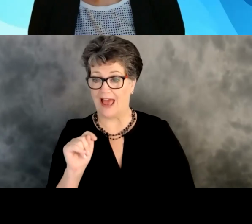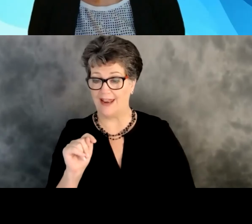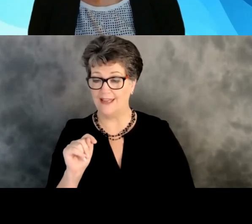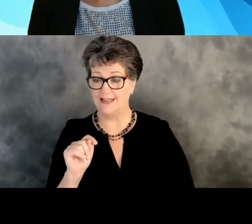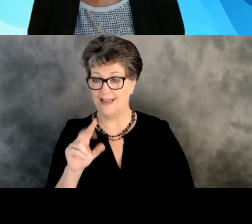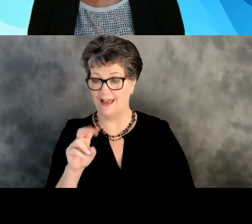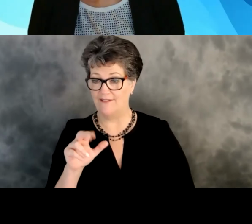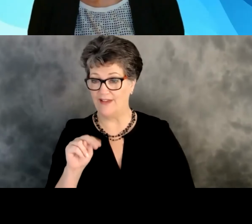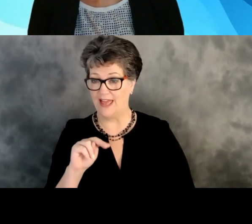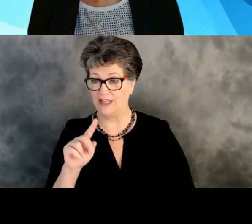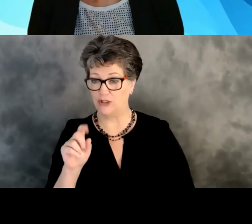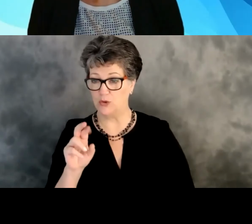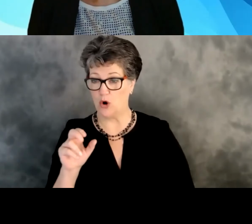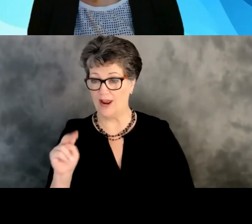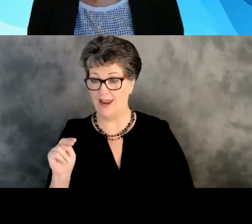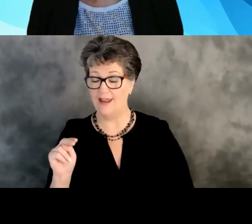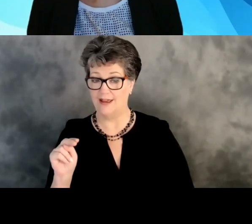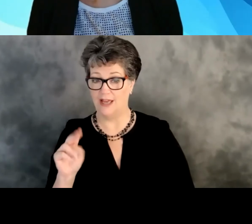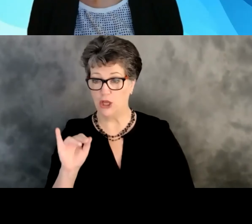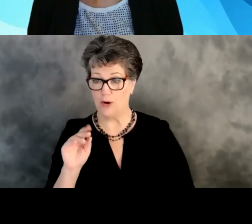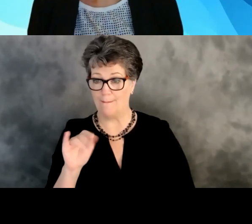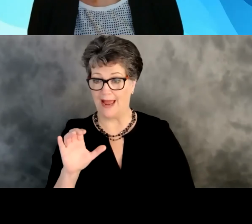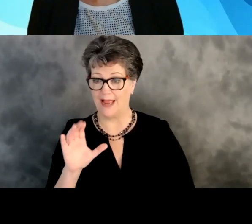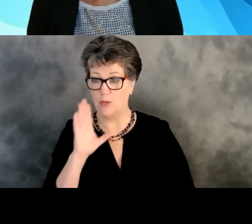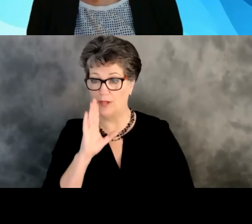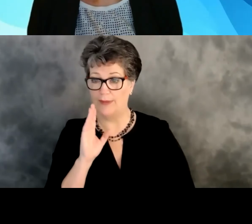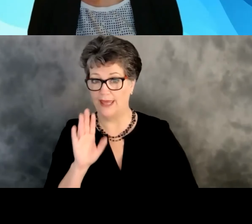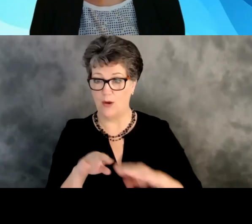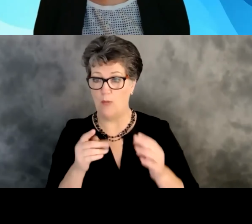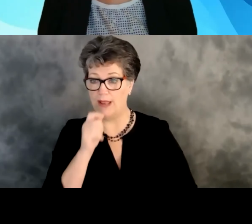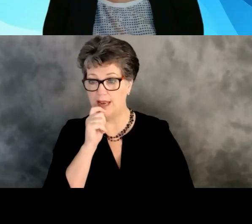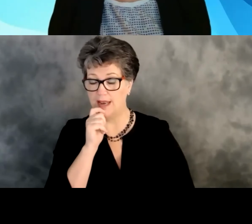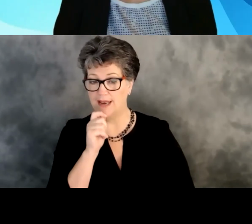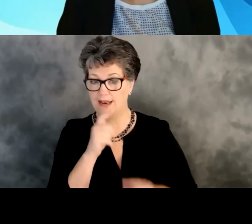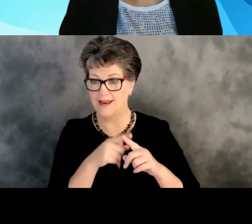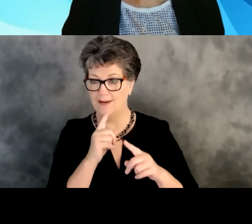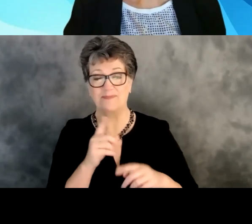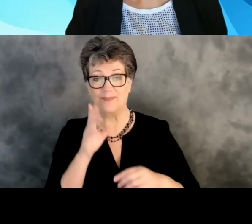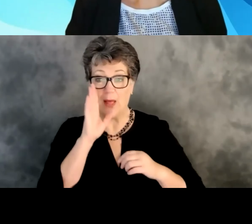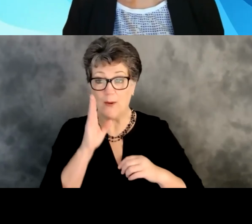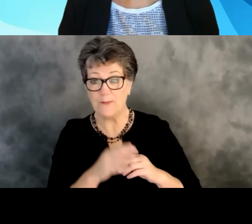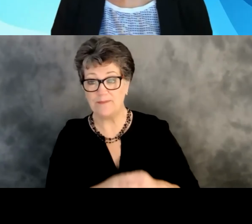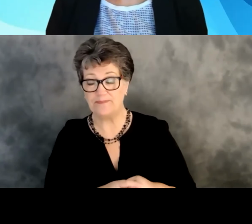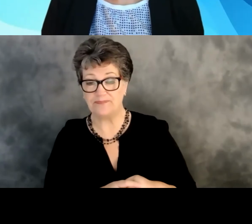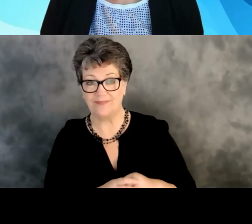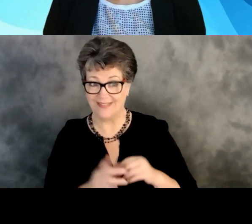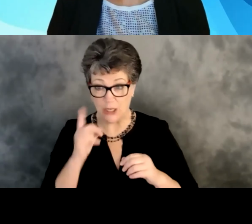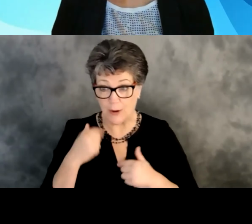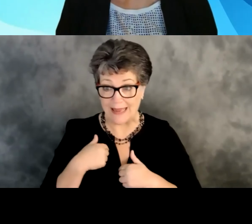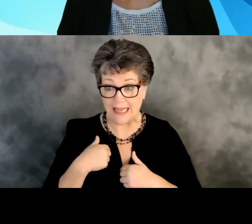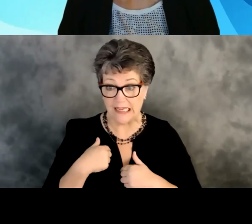Zoren. Your mic will be opened. Let's see. Hello, can you hear